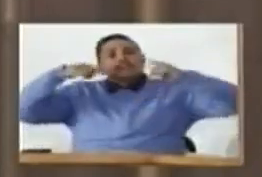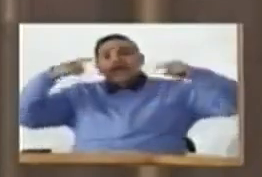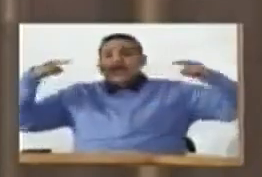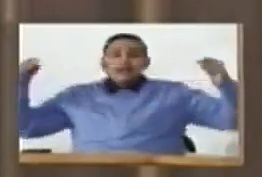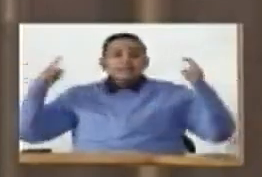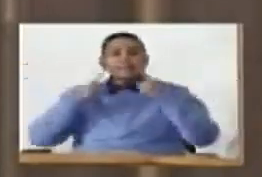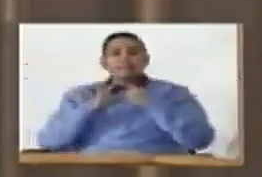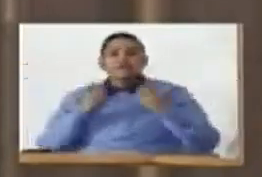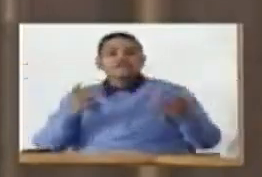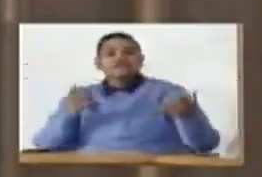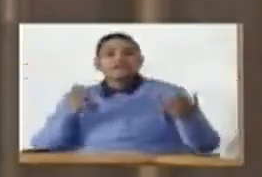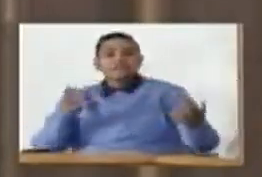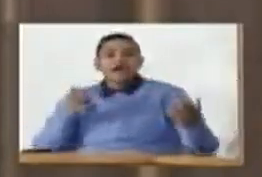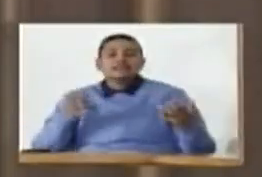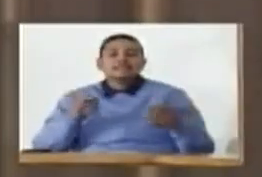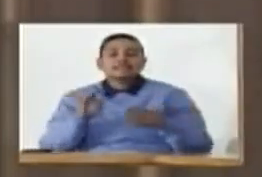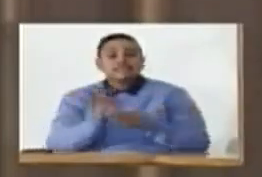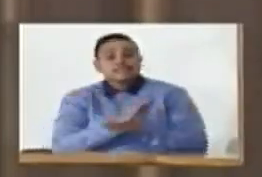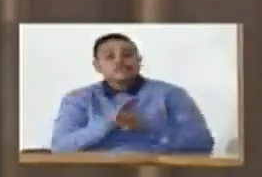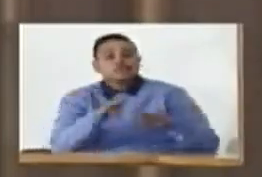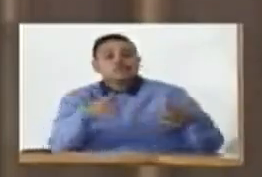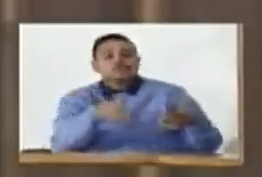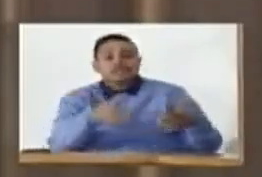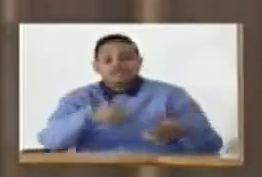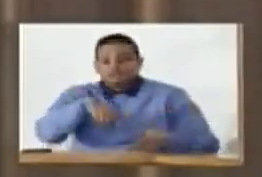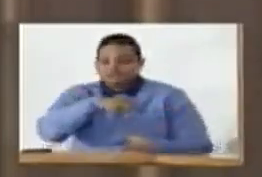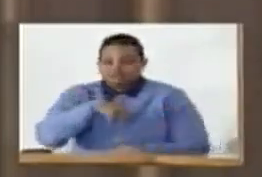and demanding industry.